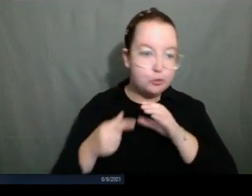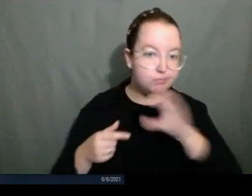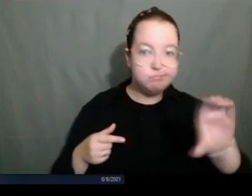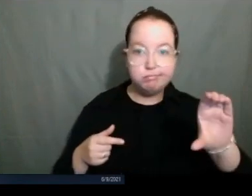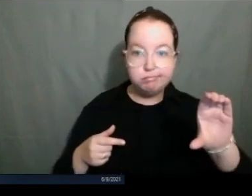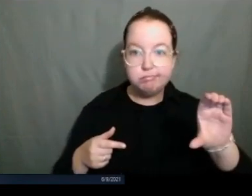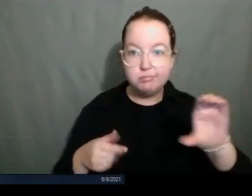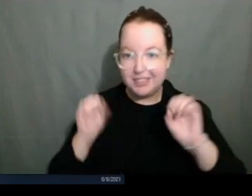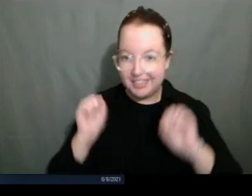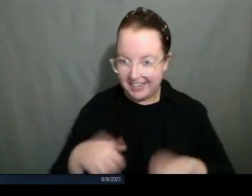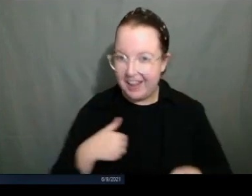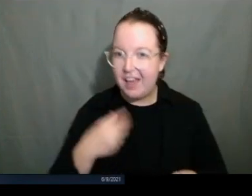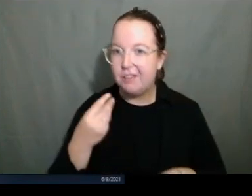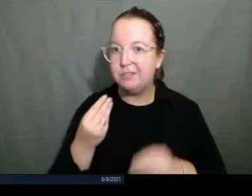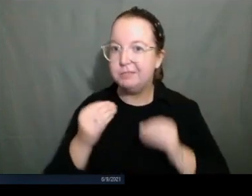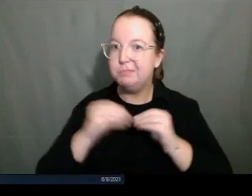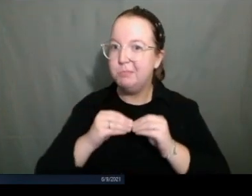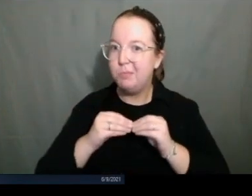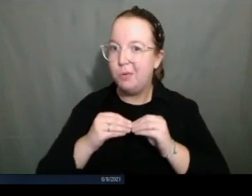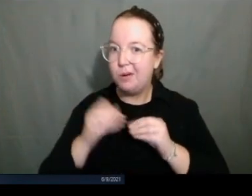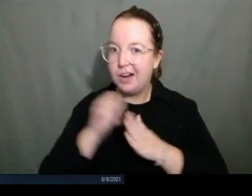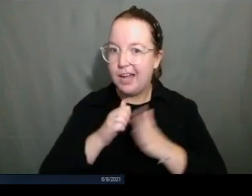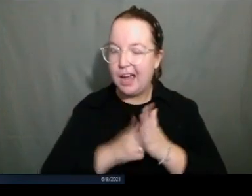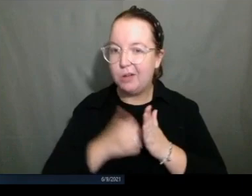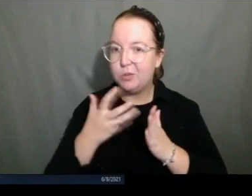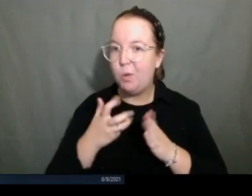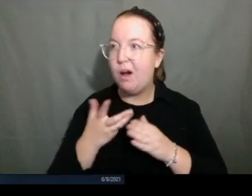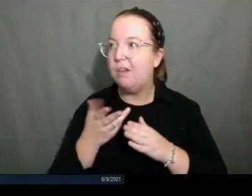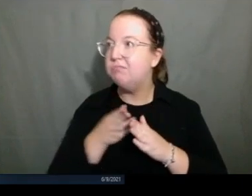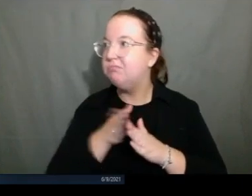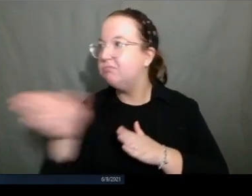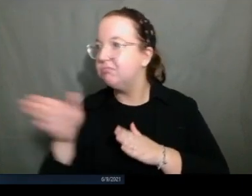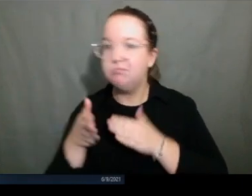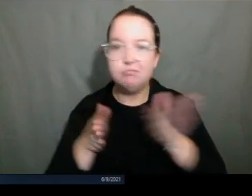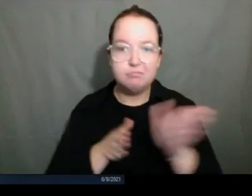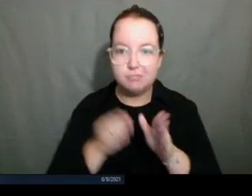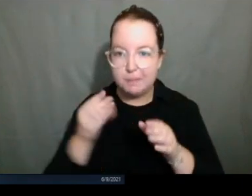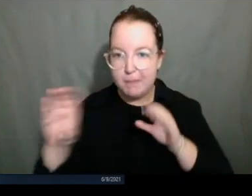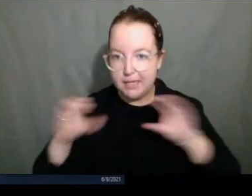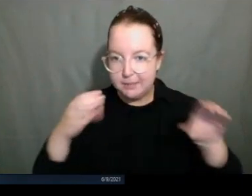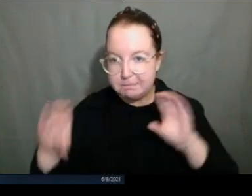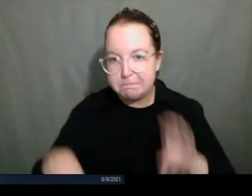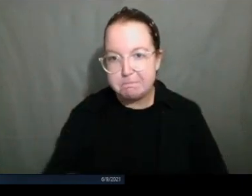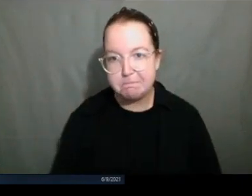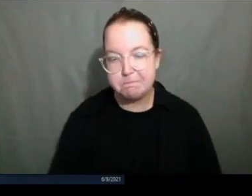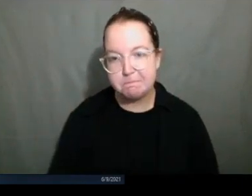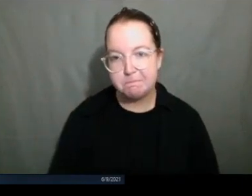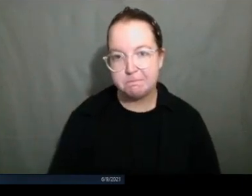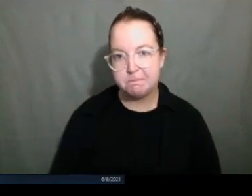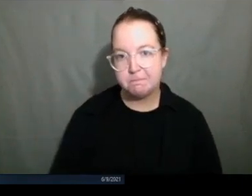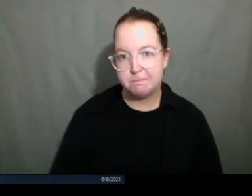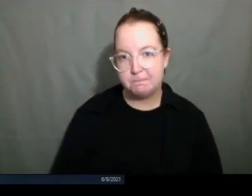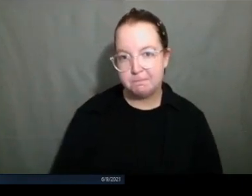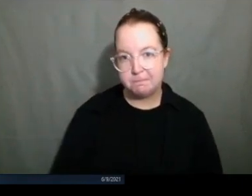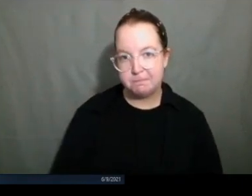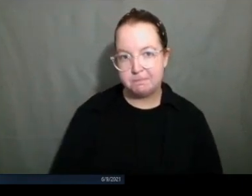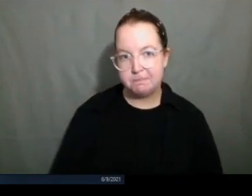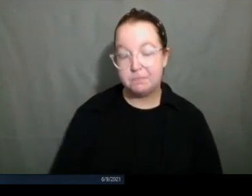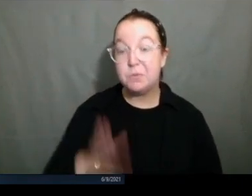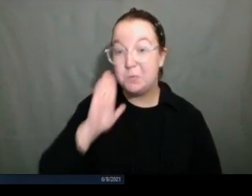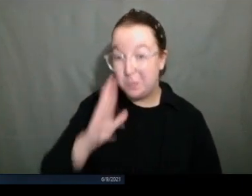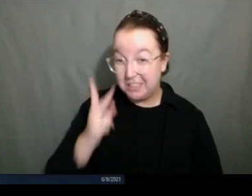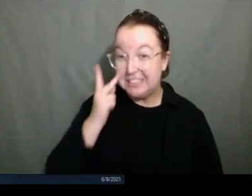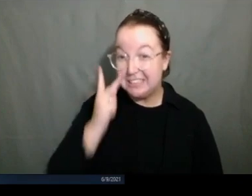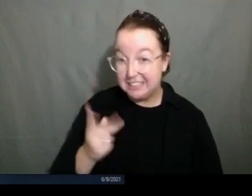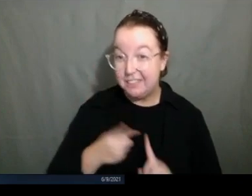account, you can add in those additional accounts as well. With direct deposit, you will see the information that you had